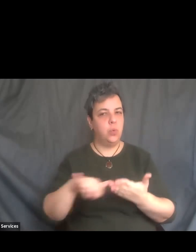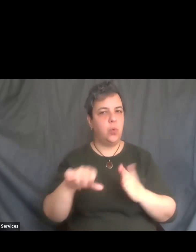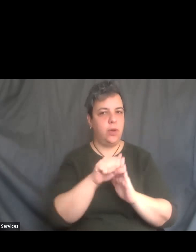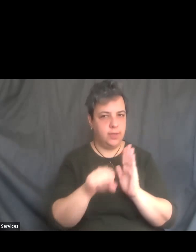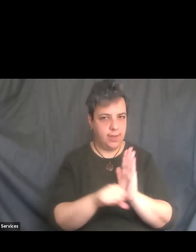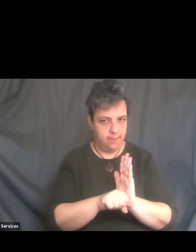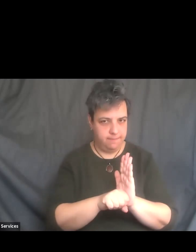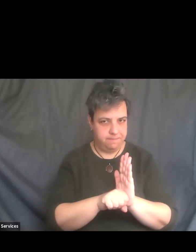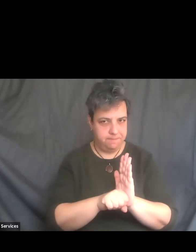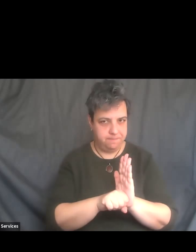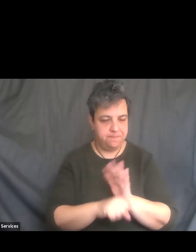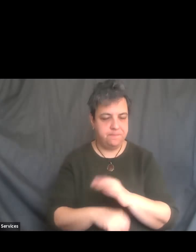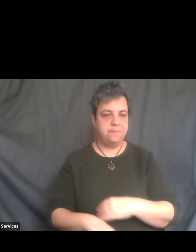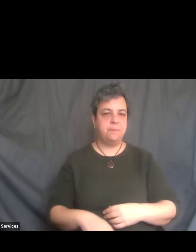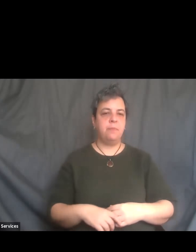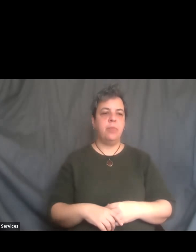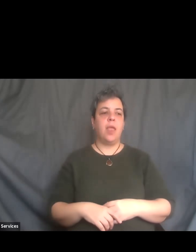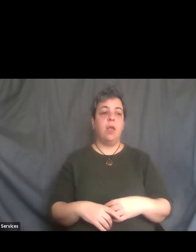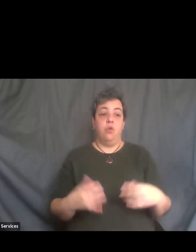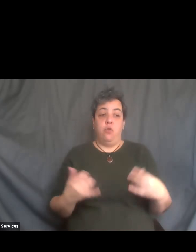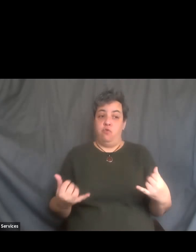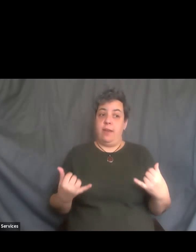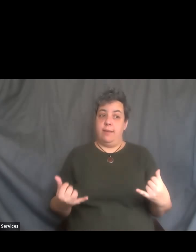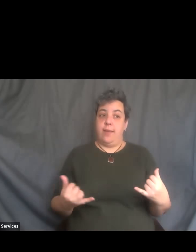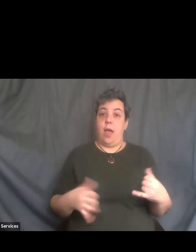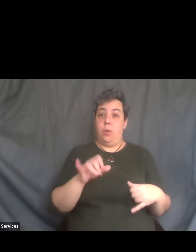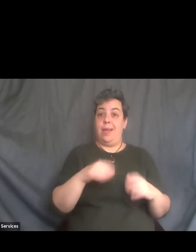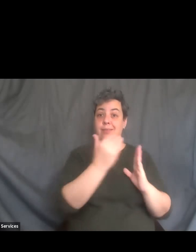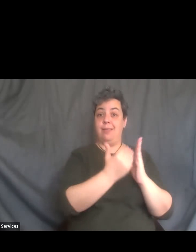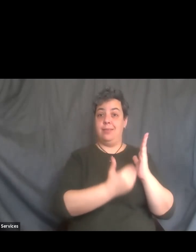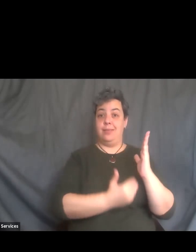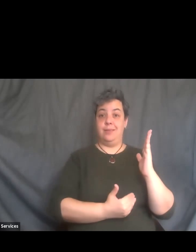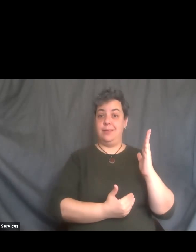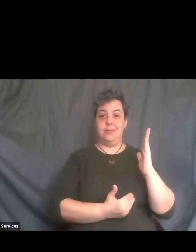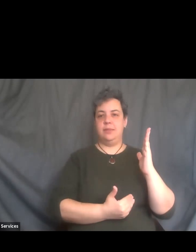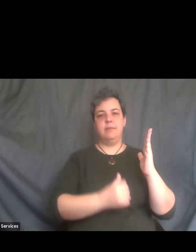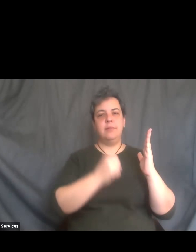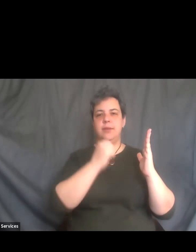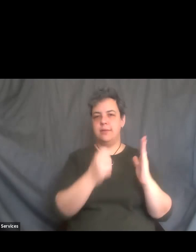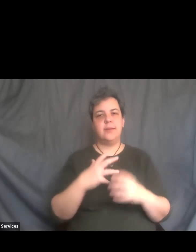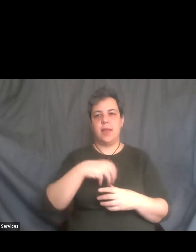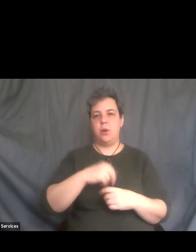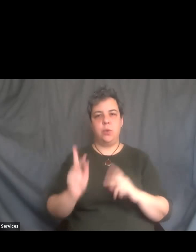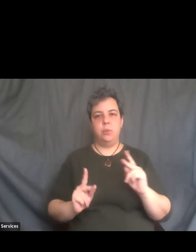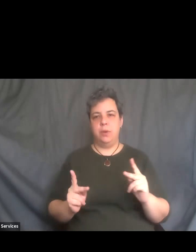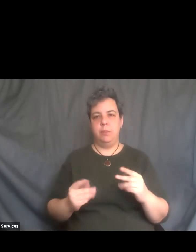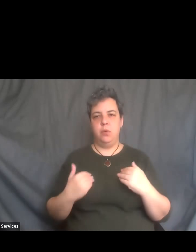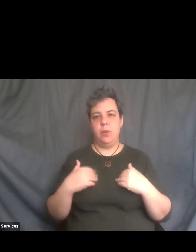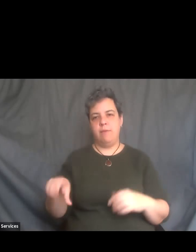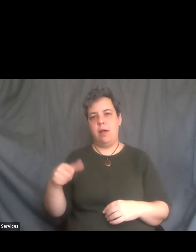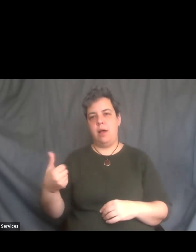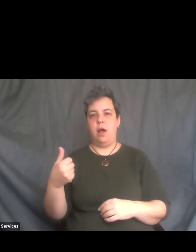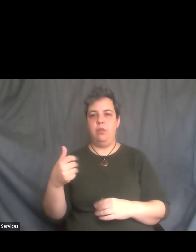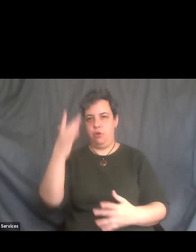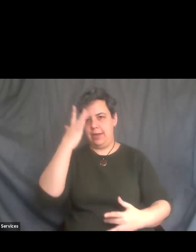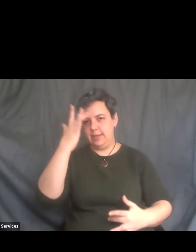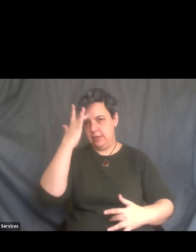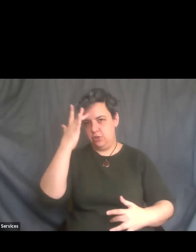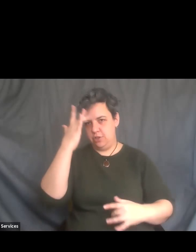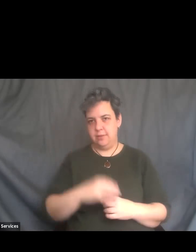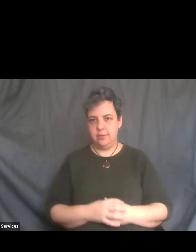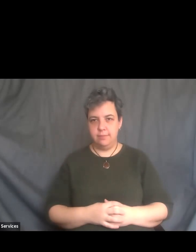website. And right now it's not yet extended to people with underlying conditions just yet. And that is my